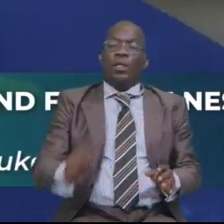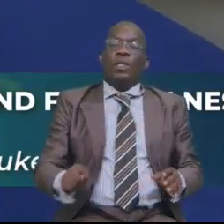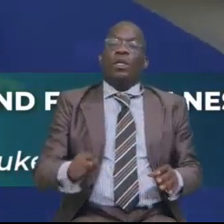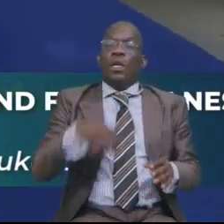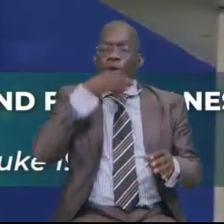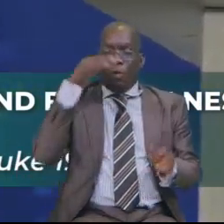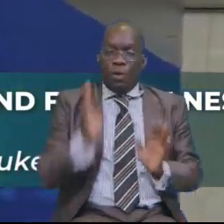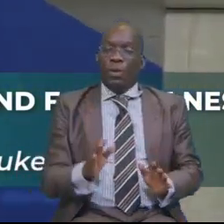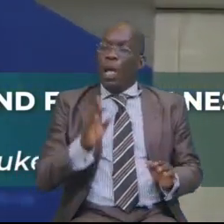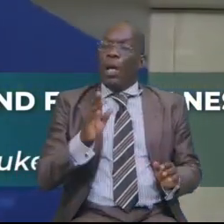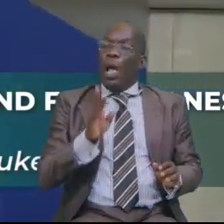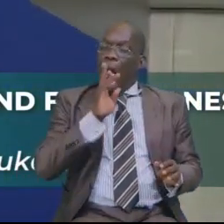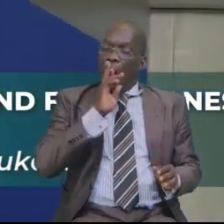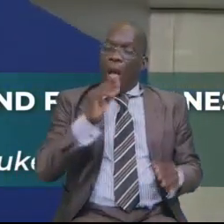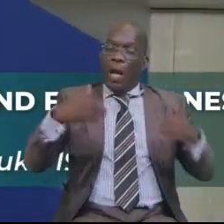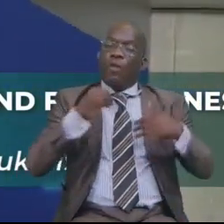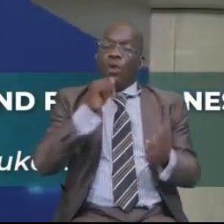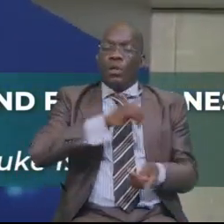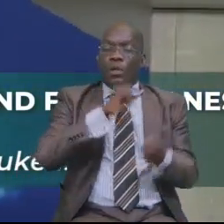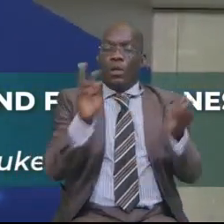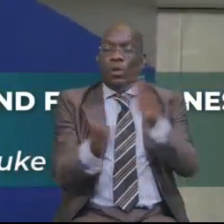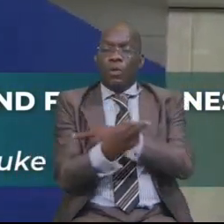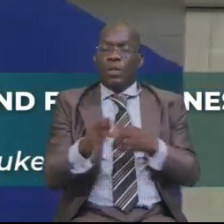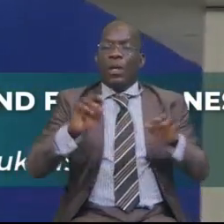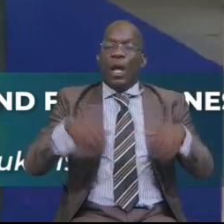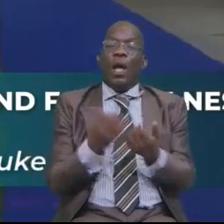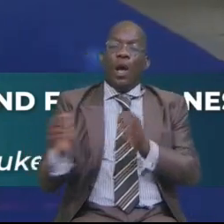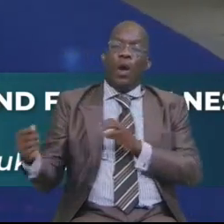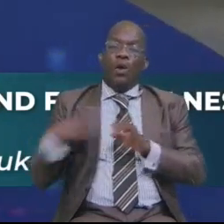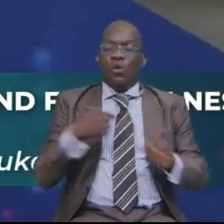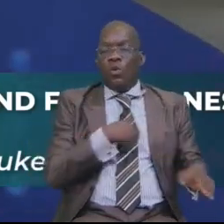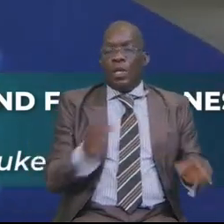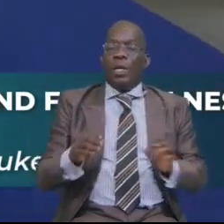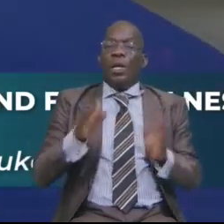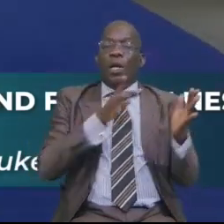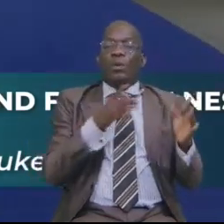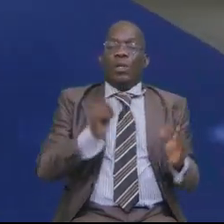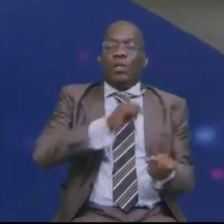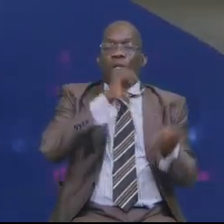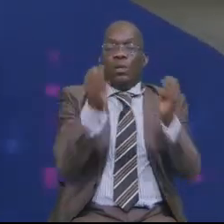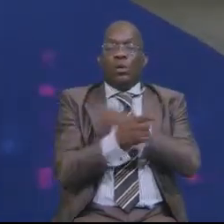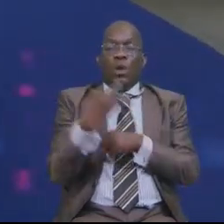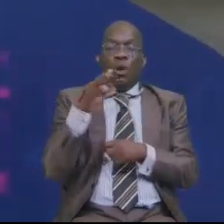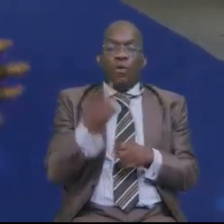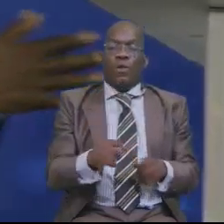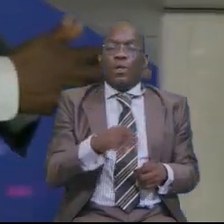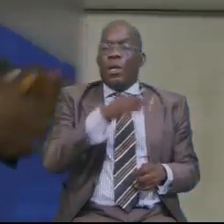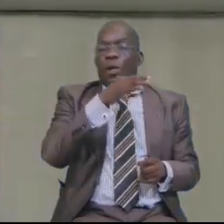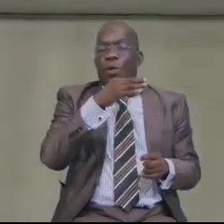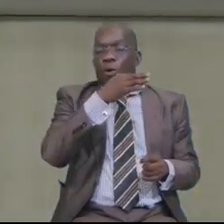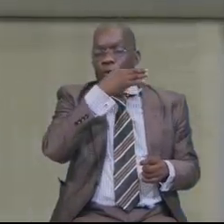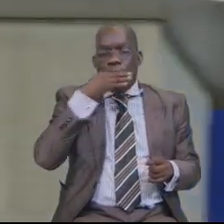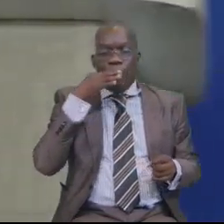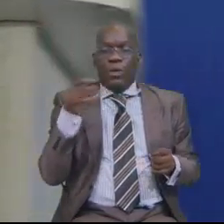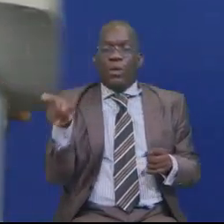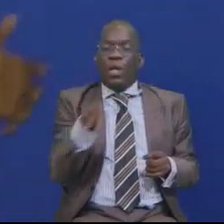cultivators, if they have not repented, how do we expect the transformation of the field they are cultivating?